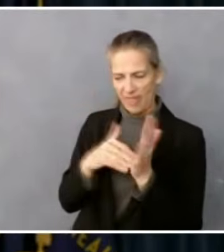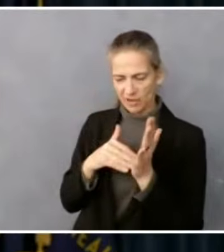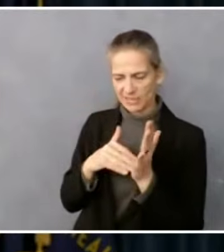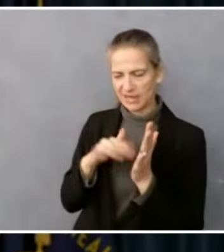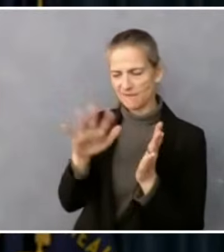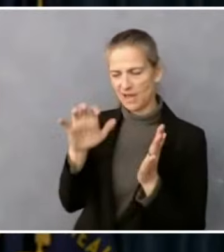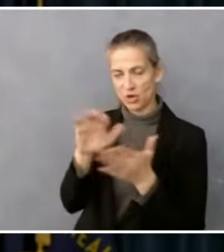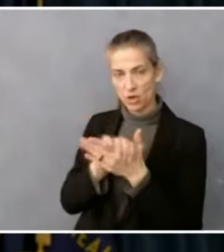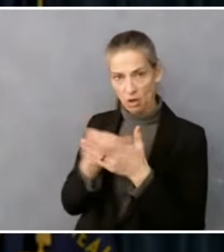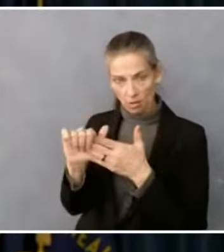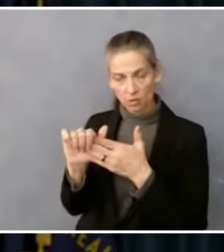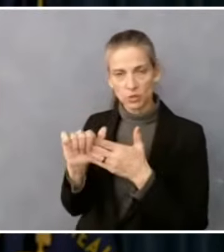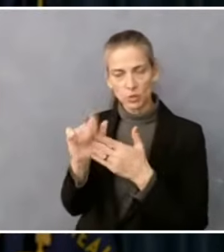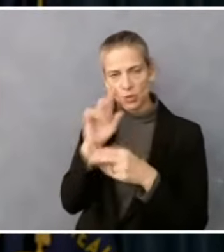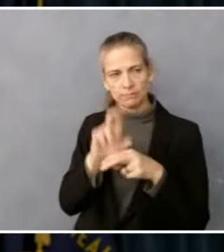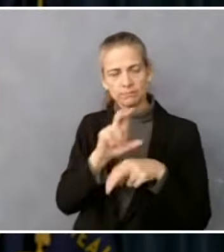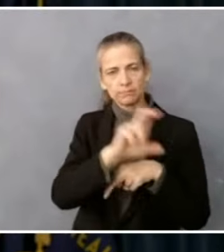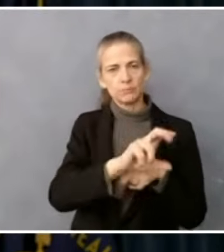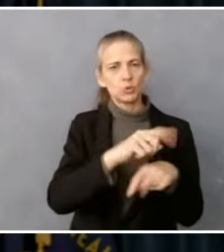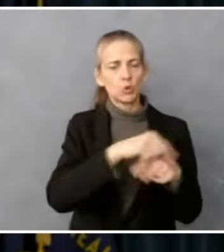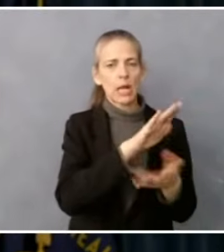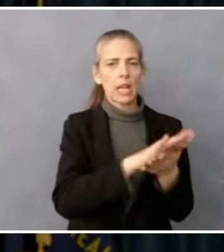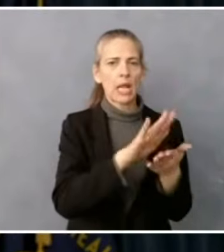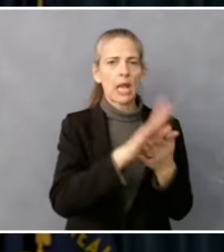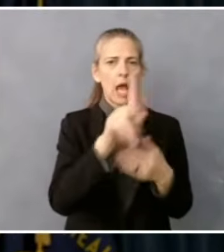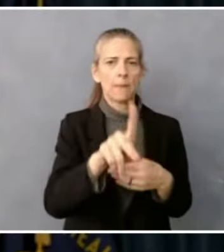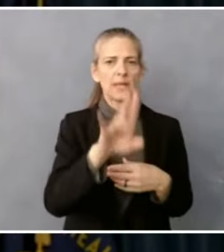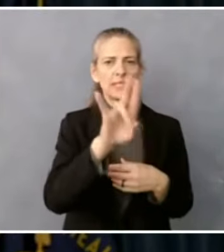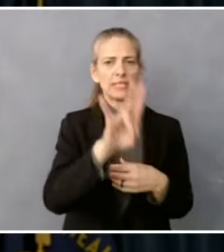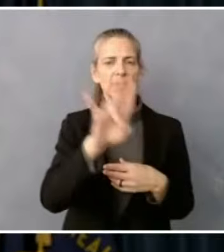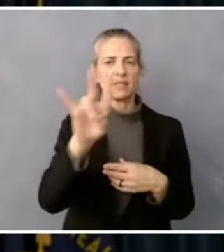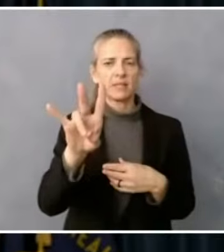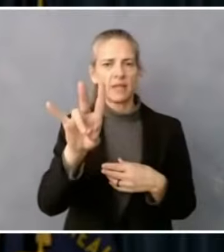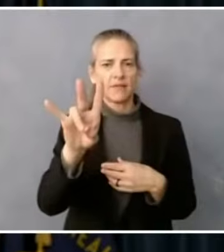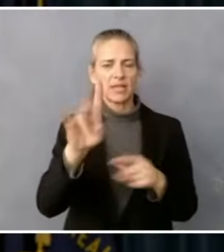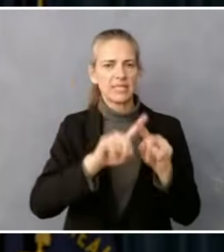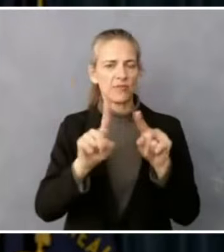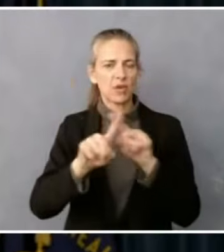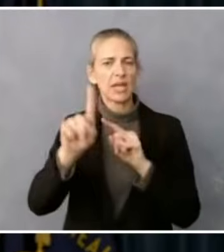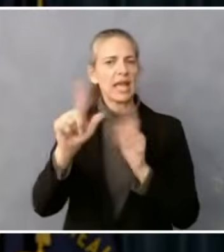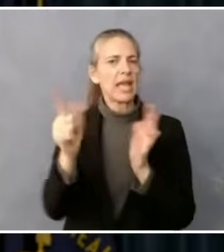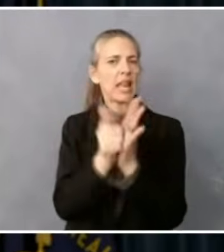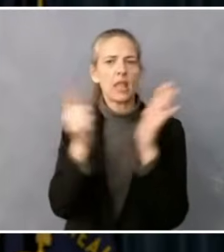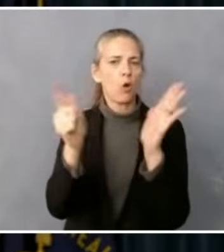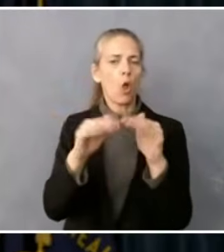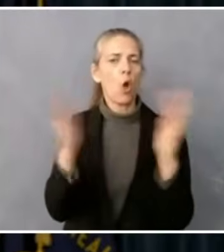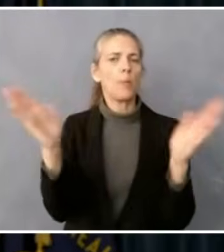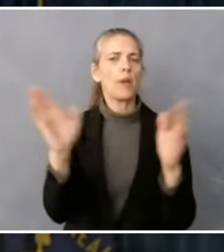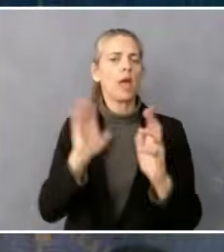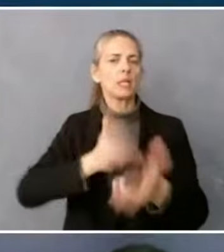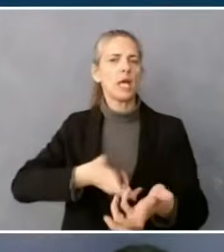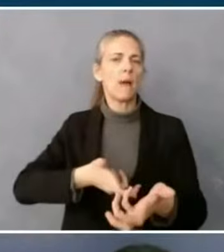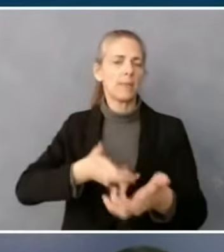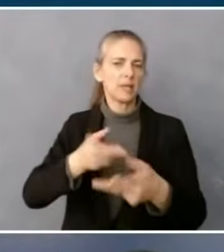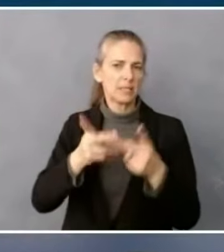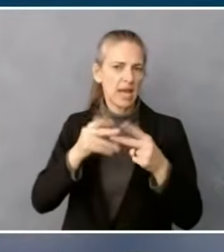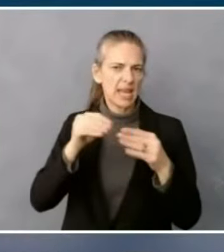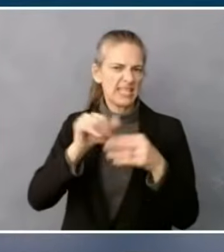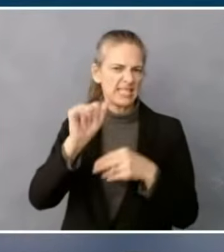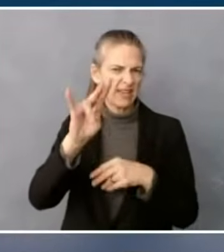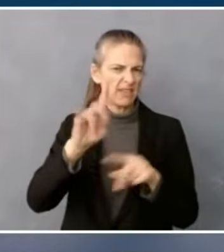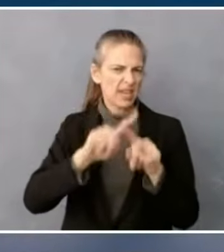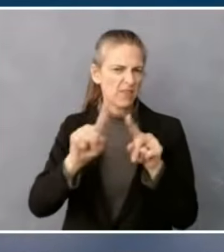$763,500 is going towards the cleanup of 77 illegal open dump sites across 17 counties. The